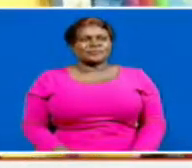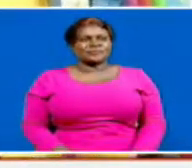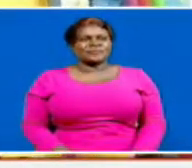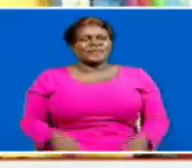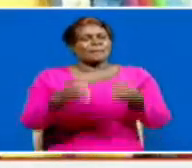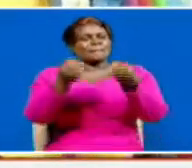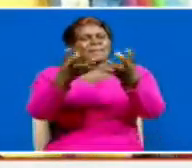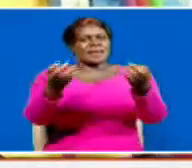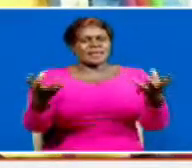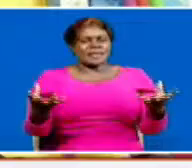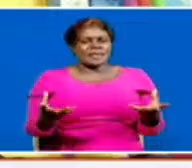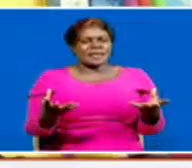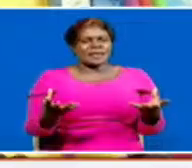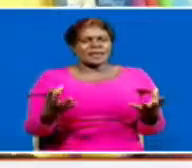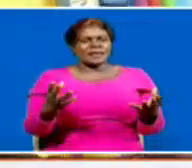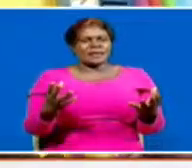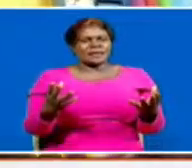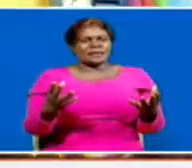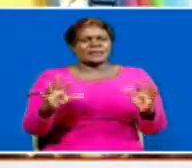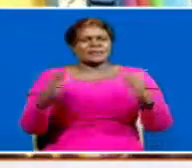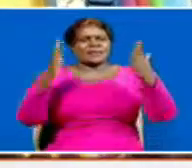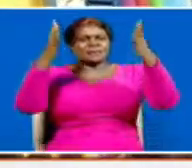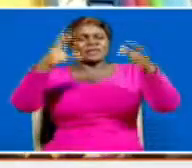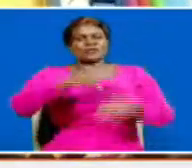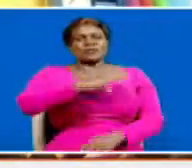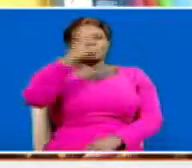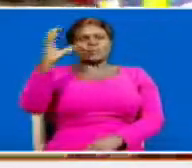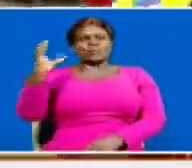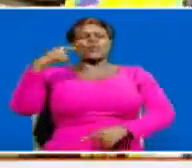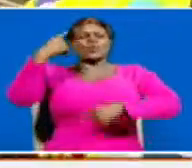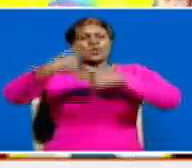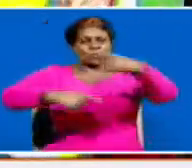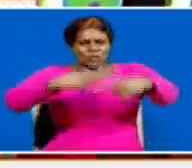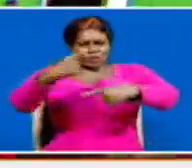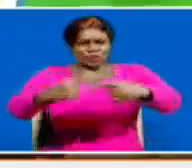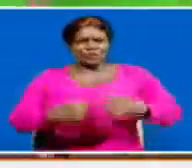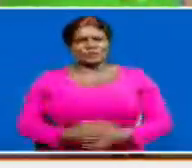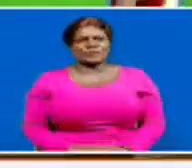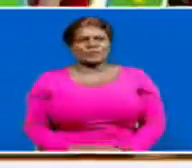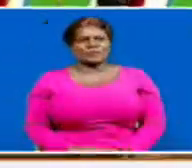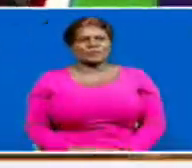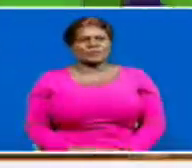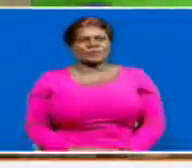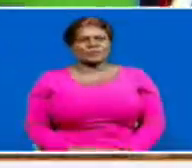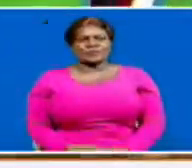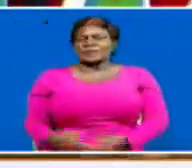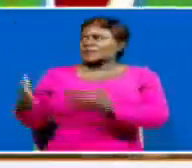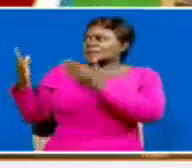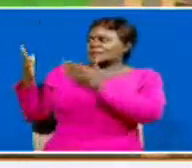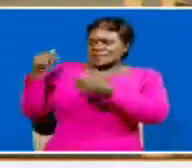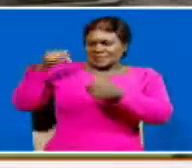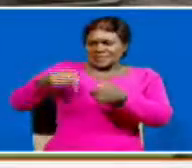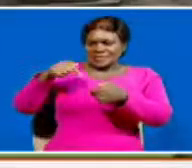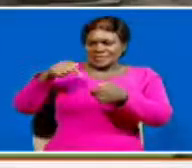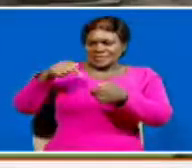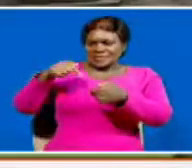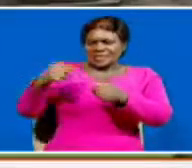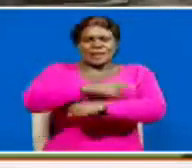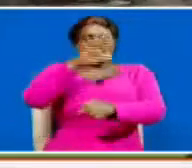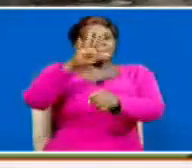For many, the Christmas Day celebrations continue. On this Boxing Day,